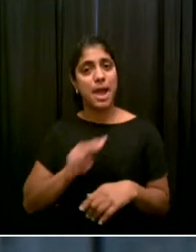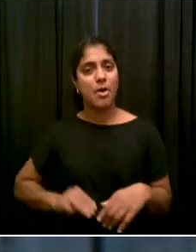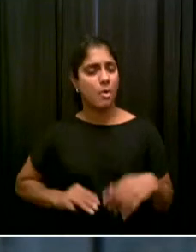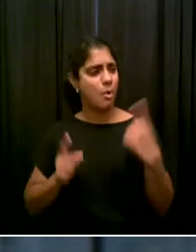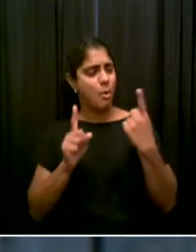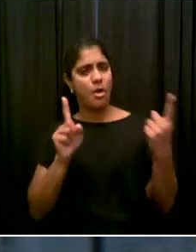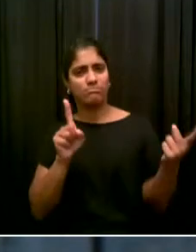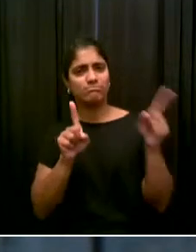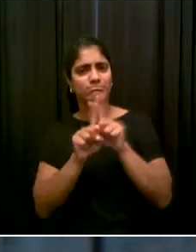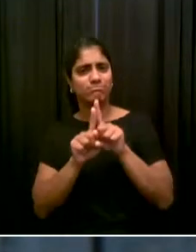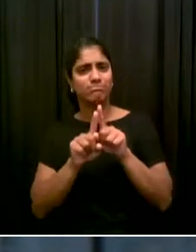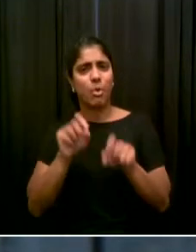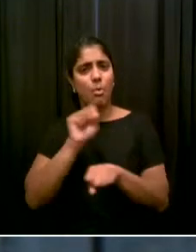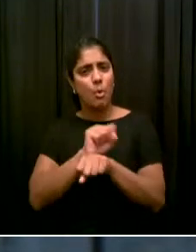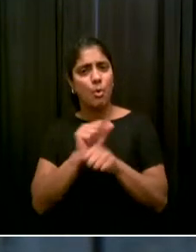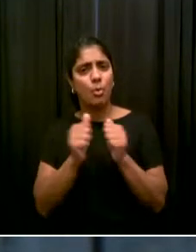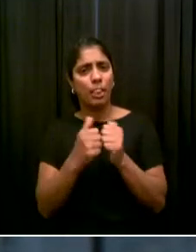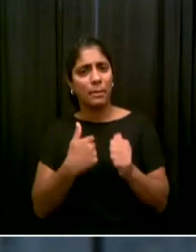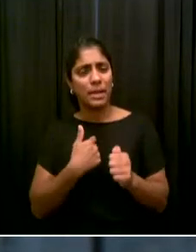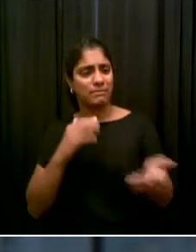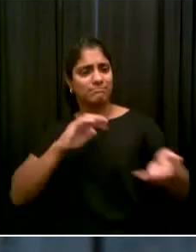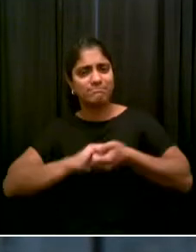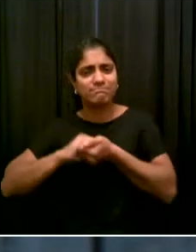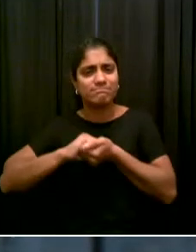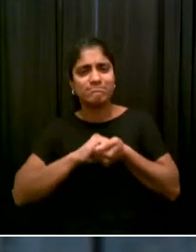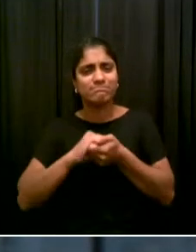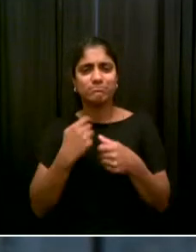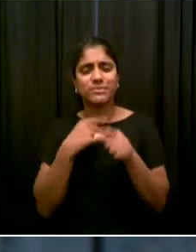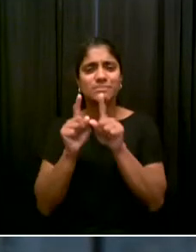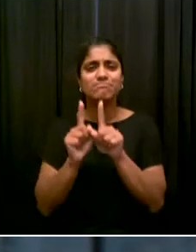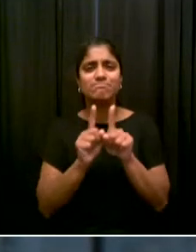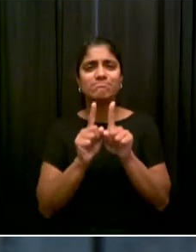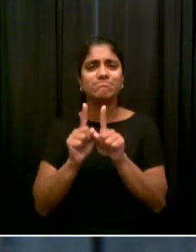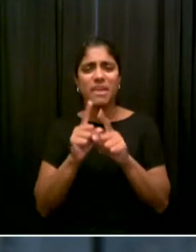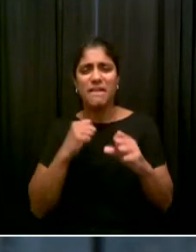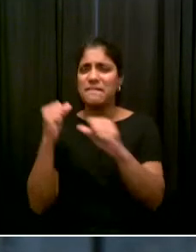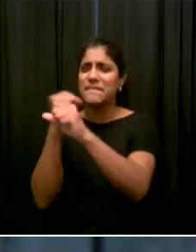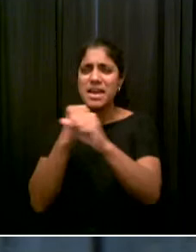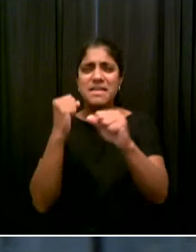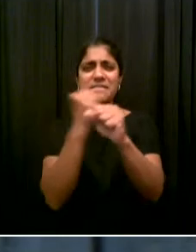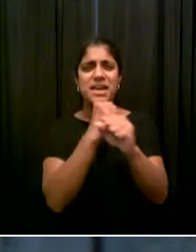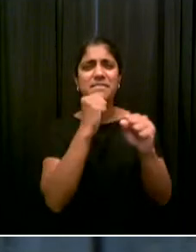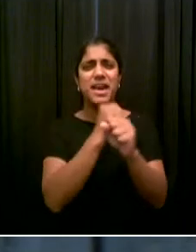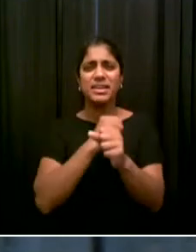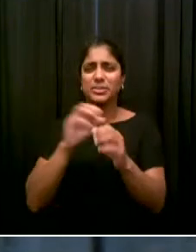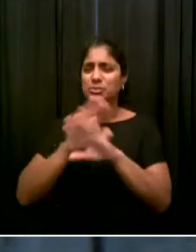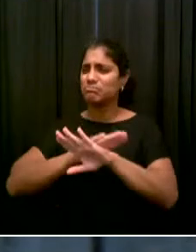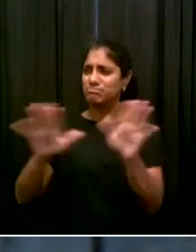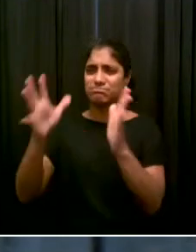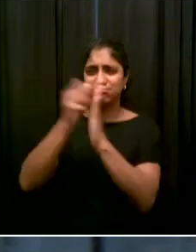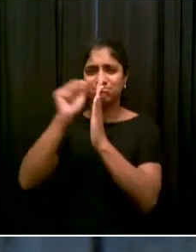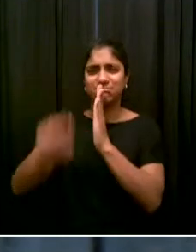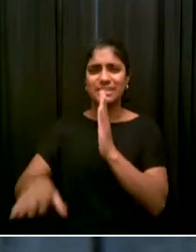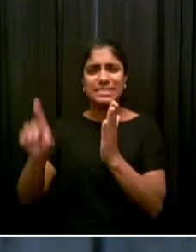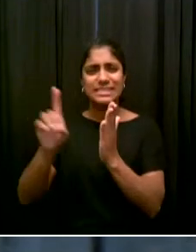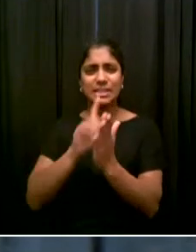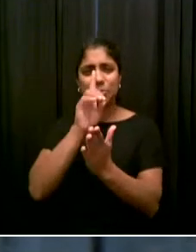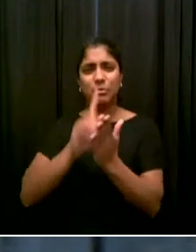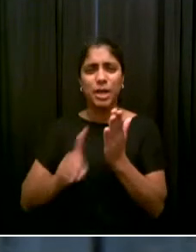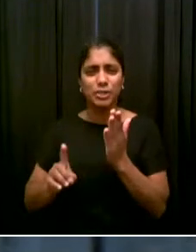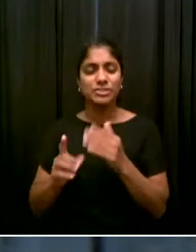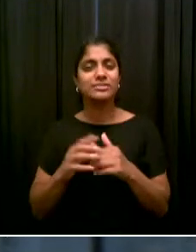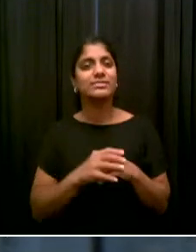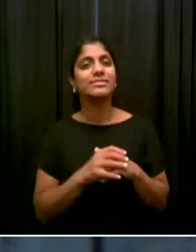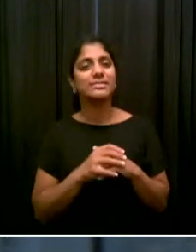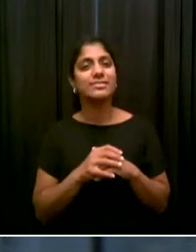Israel together on numerous occasions. I am just very humbled to be sitting here